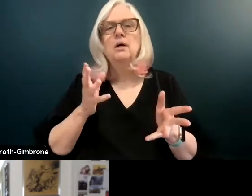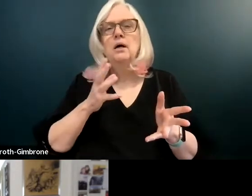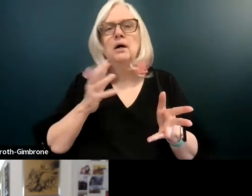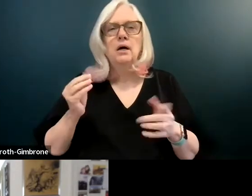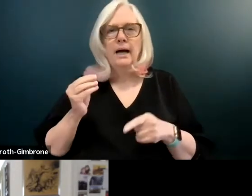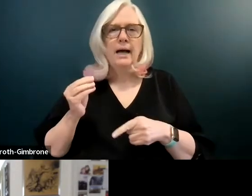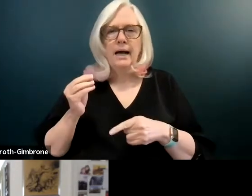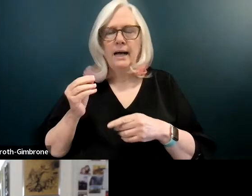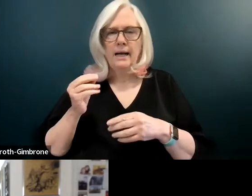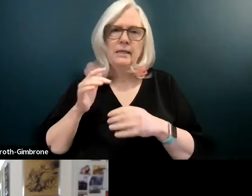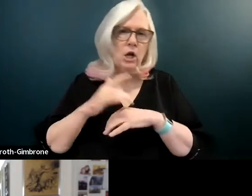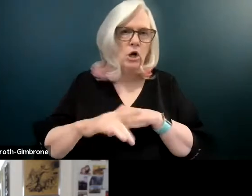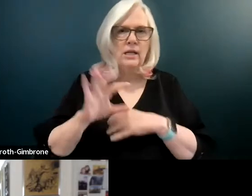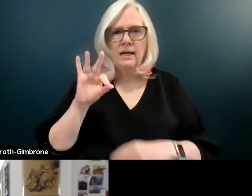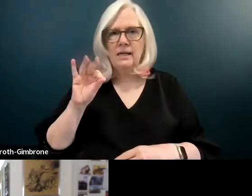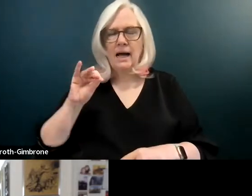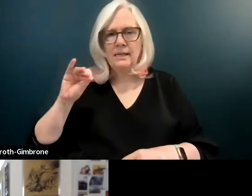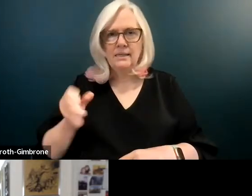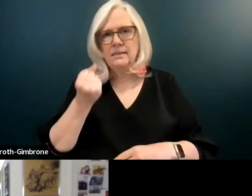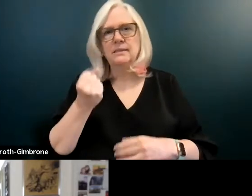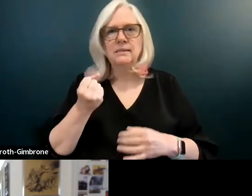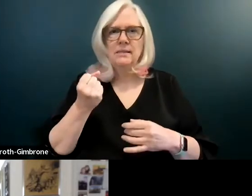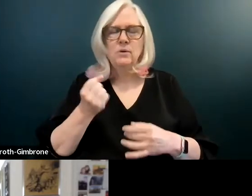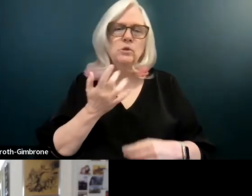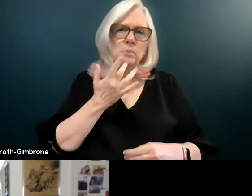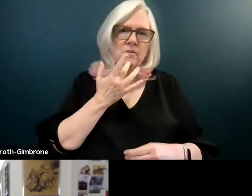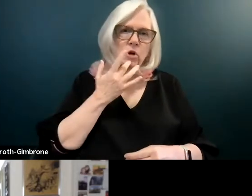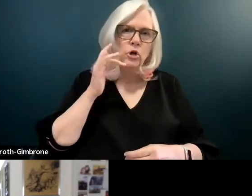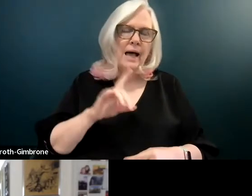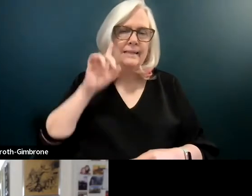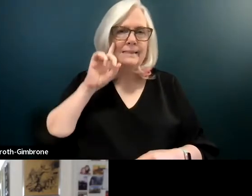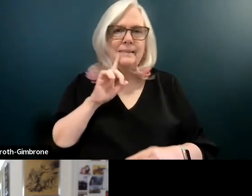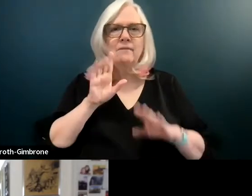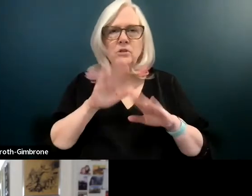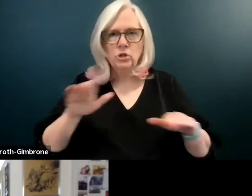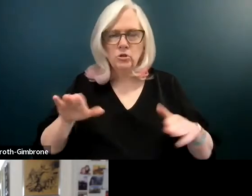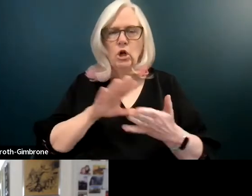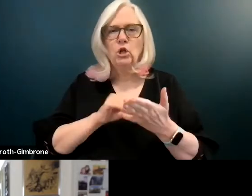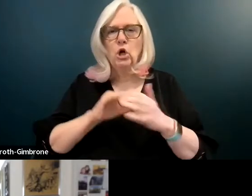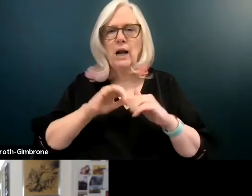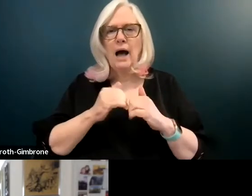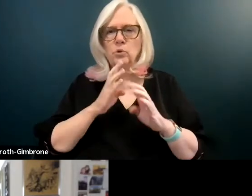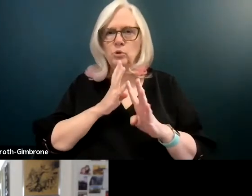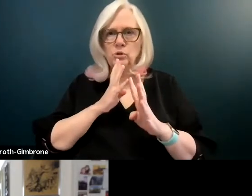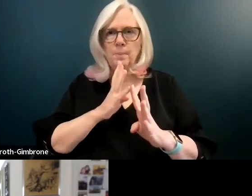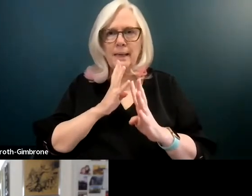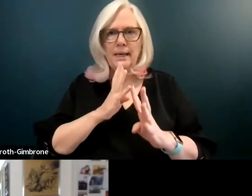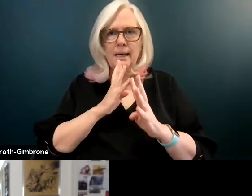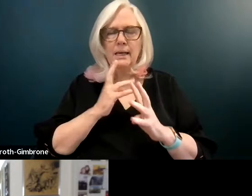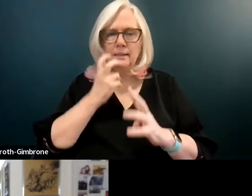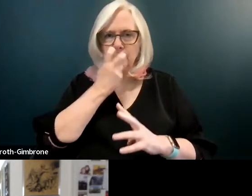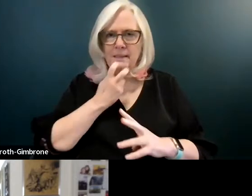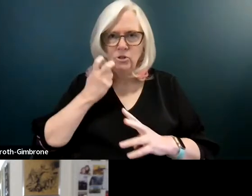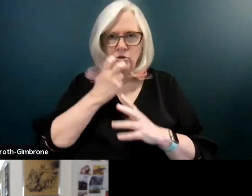early 90s. It was preferred that deaf children learn how to speak. And that was the